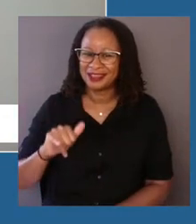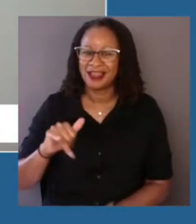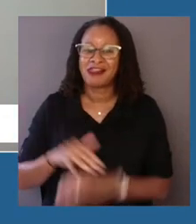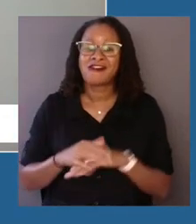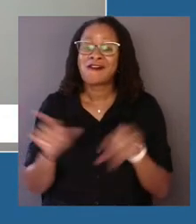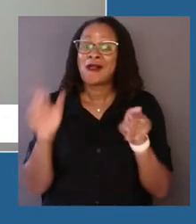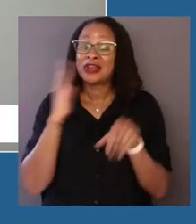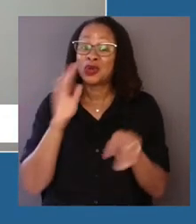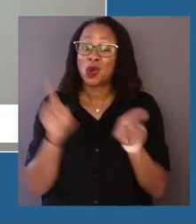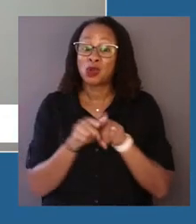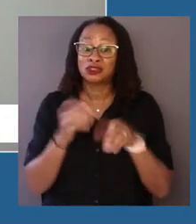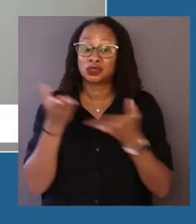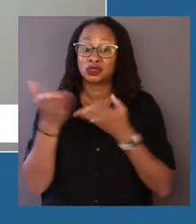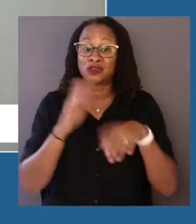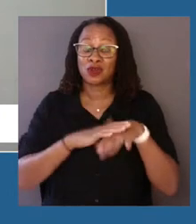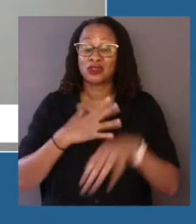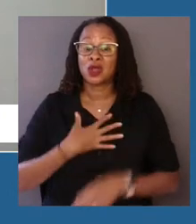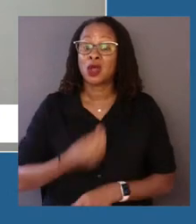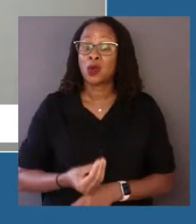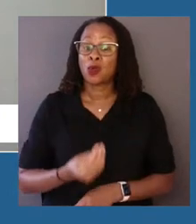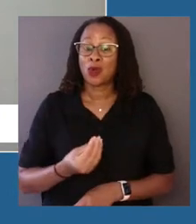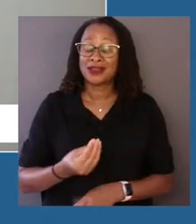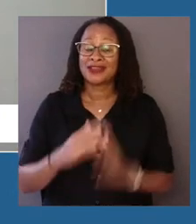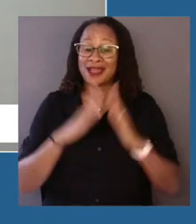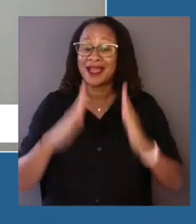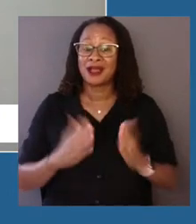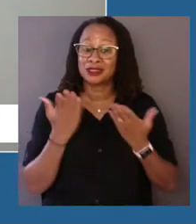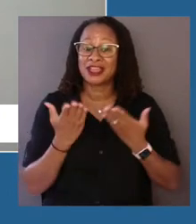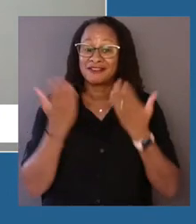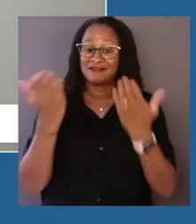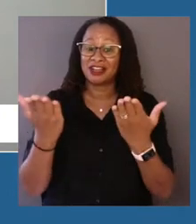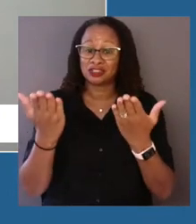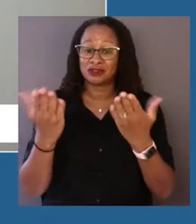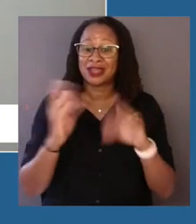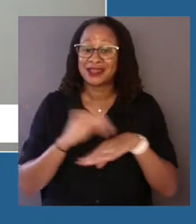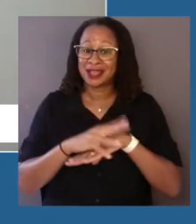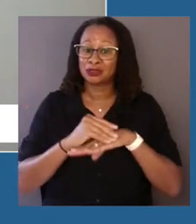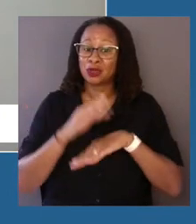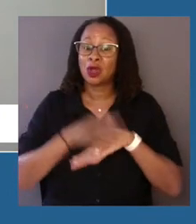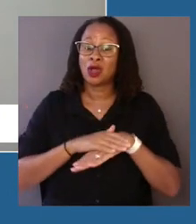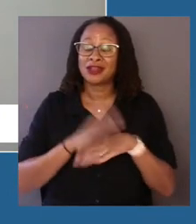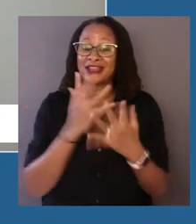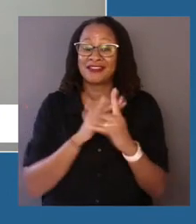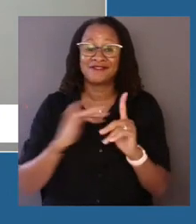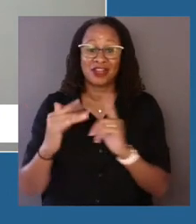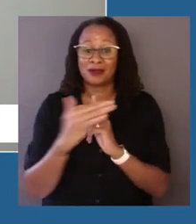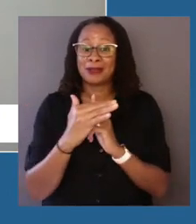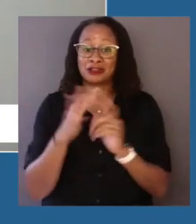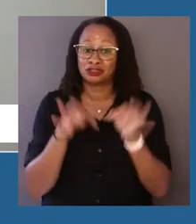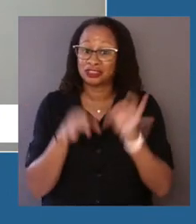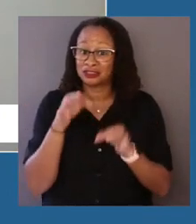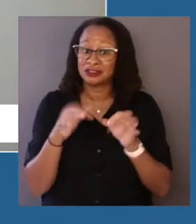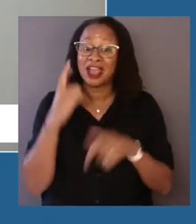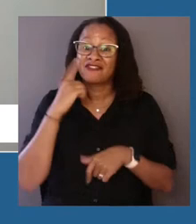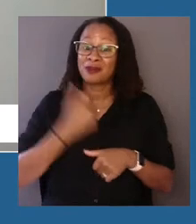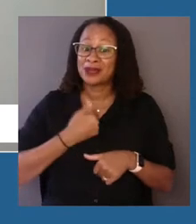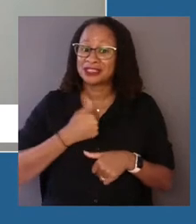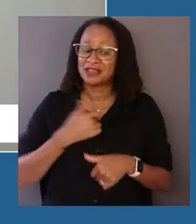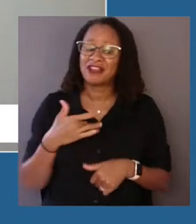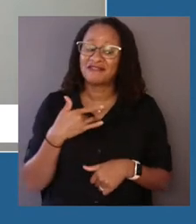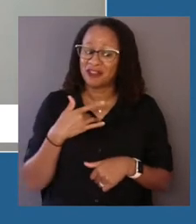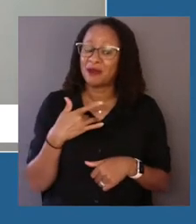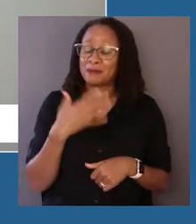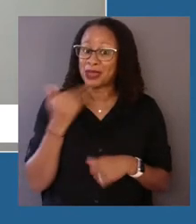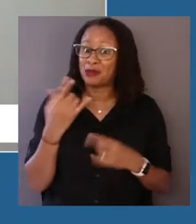on the White House Advisory Council on Environmental Justice, and that makes me, for one, feel better about our prospects moving forward.